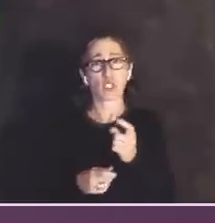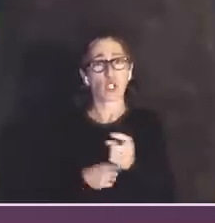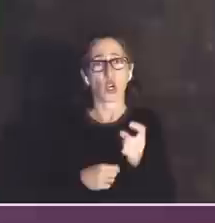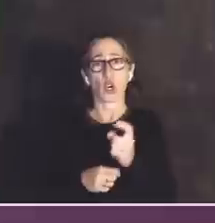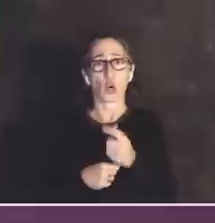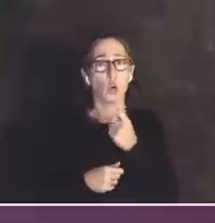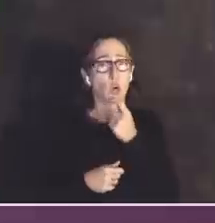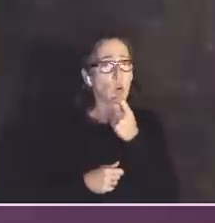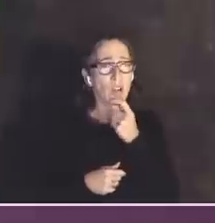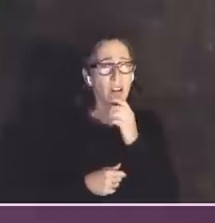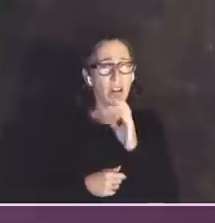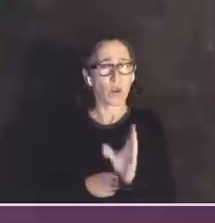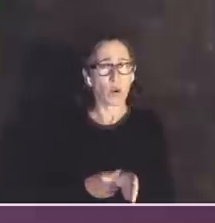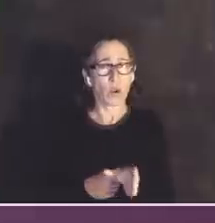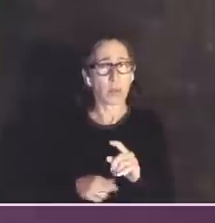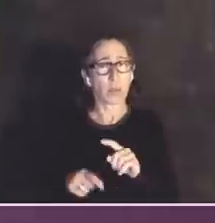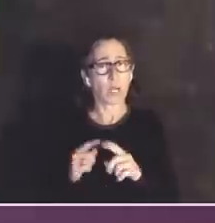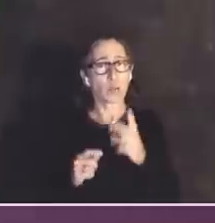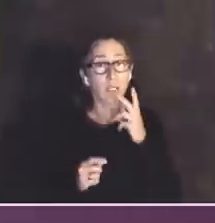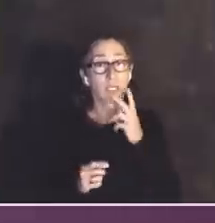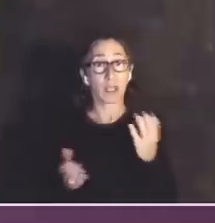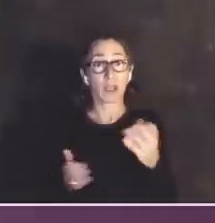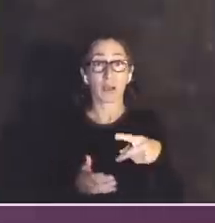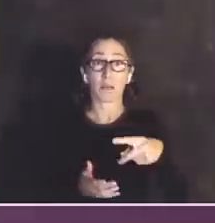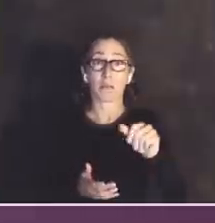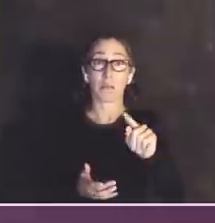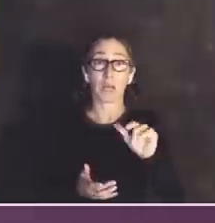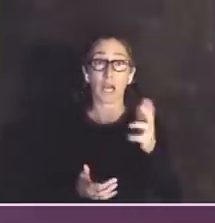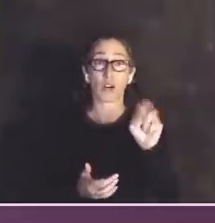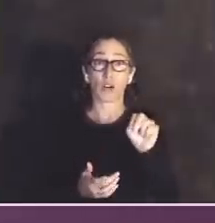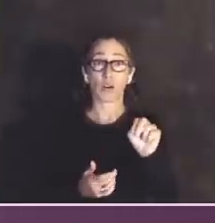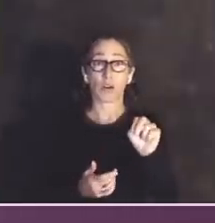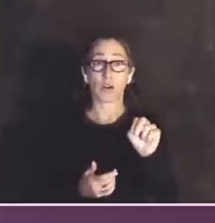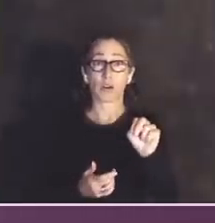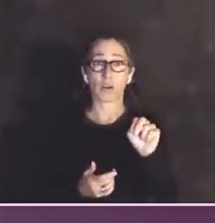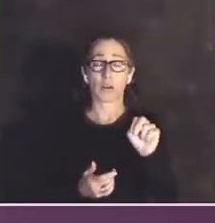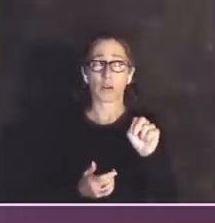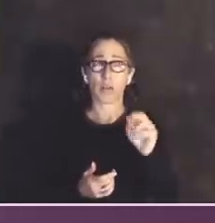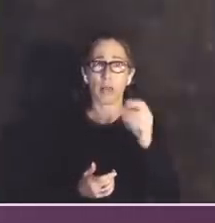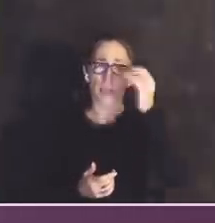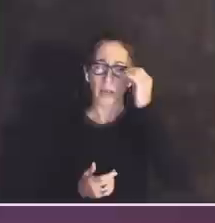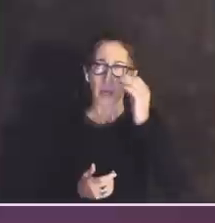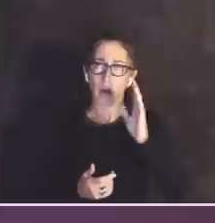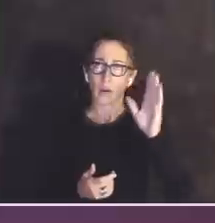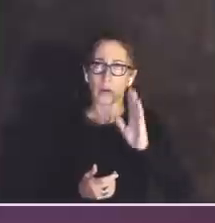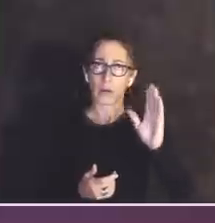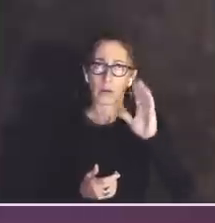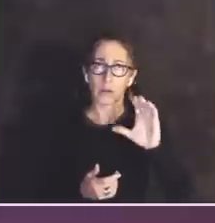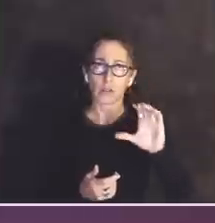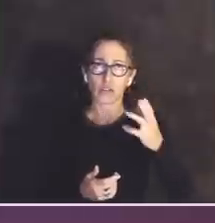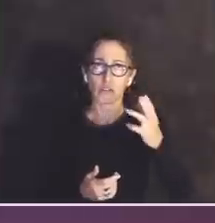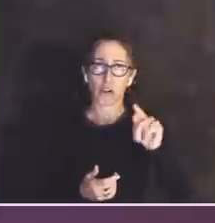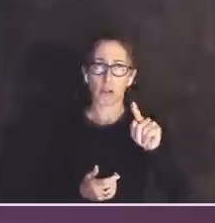But there's a pattern here. Think back to Charlottesville,